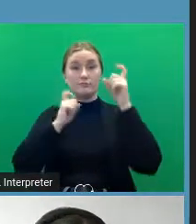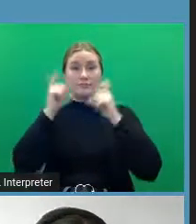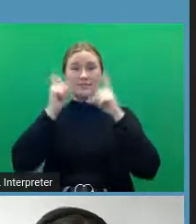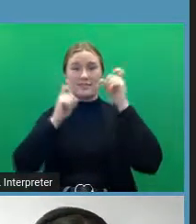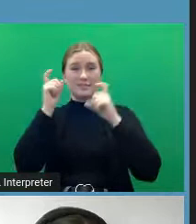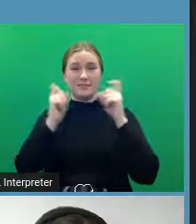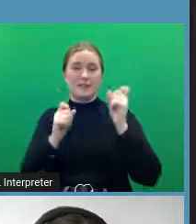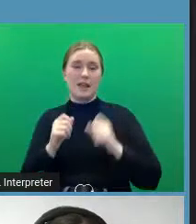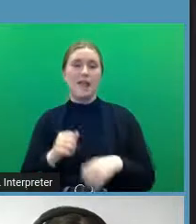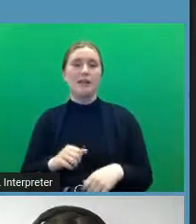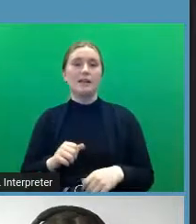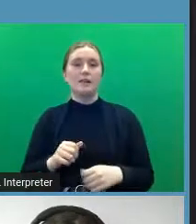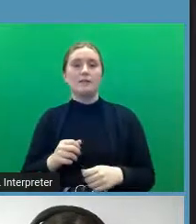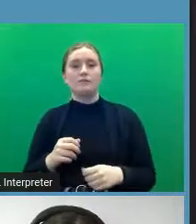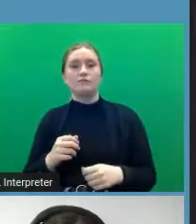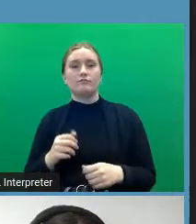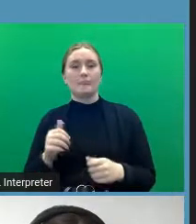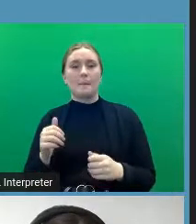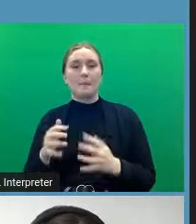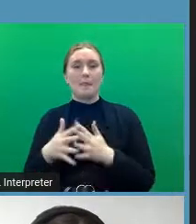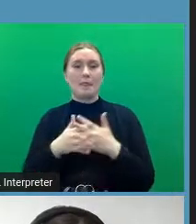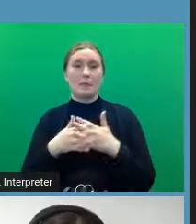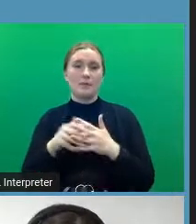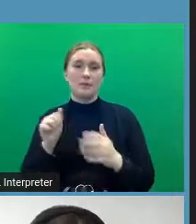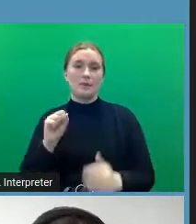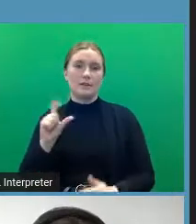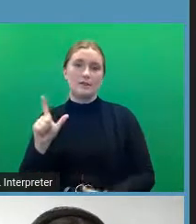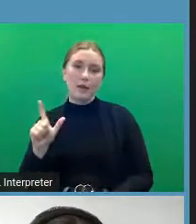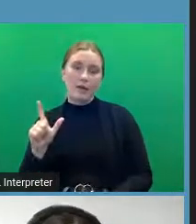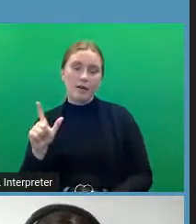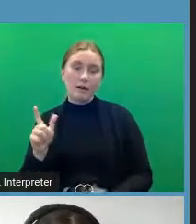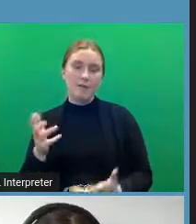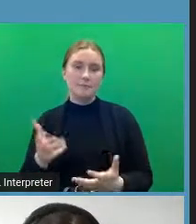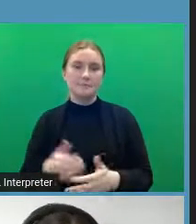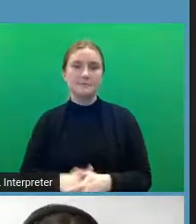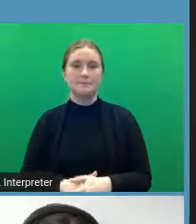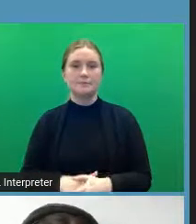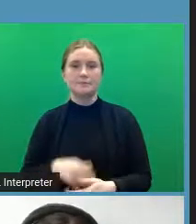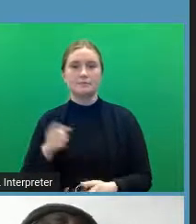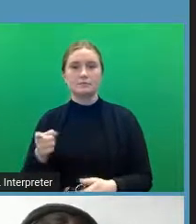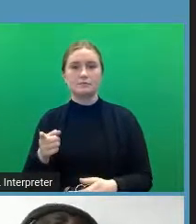of the American Deaf community is American Sign Language, ASL, which is